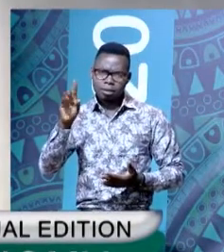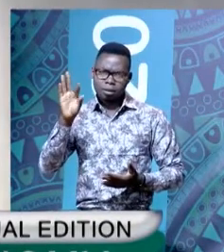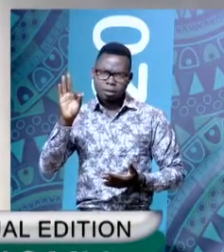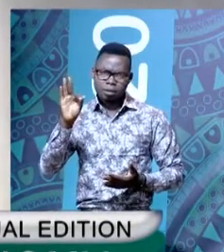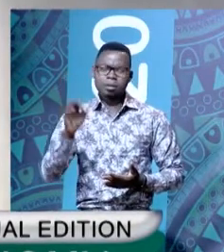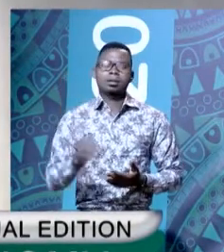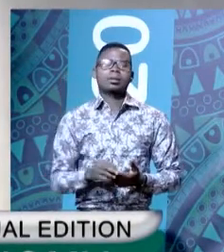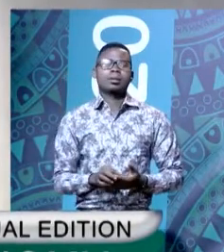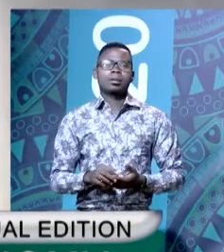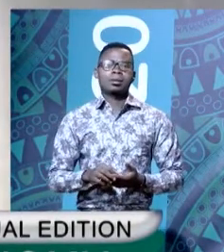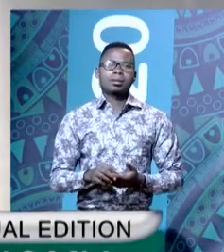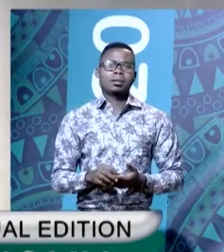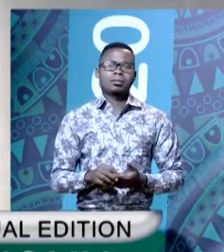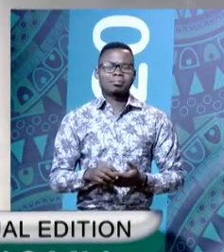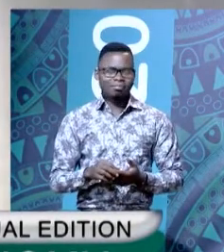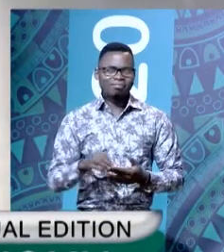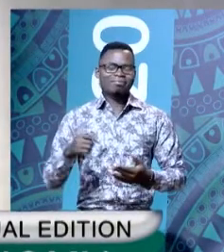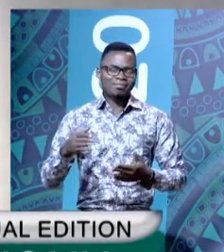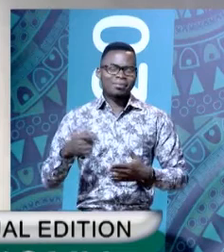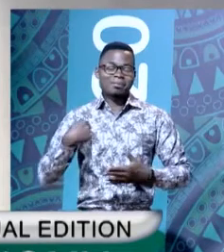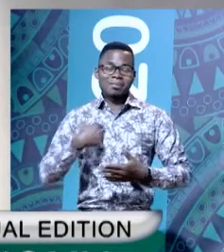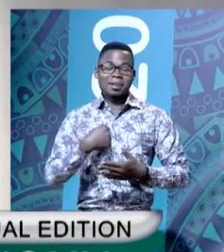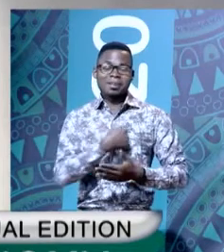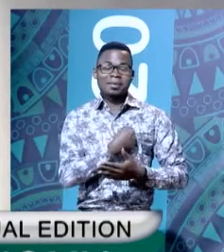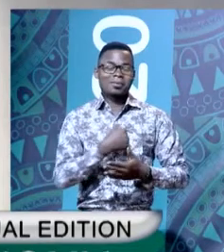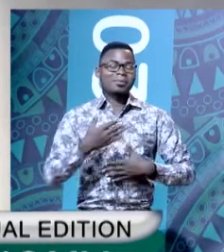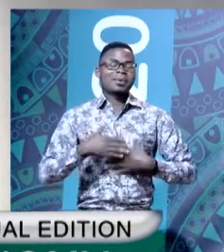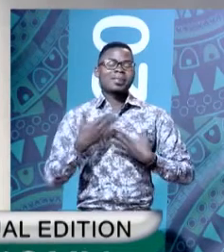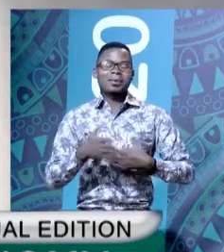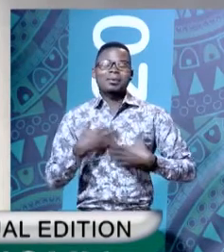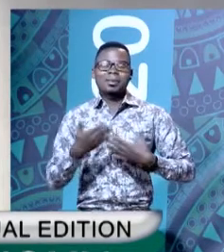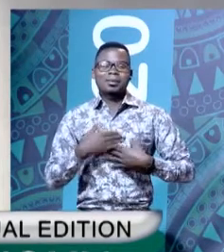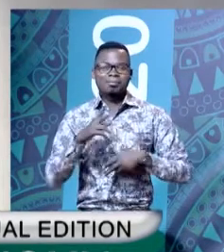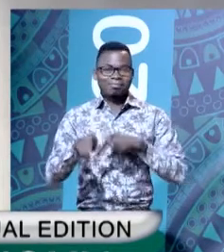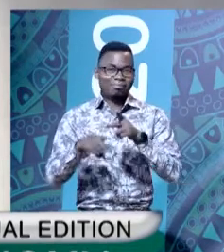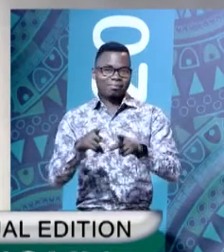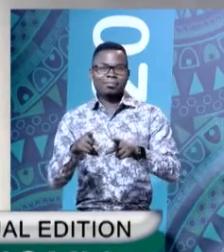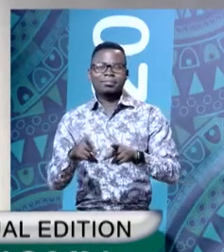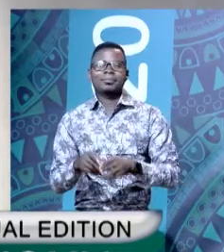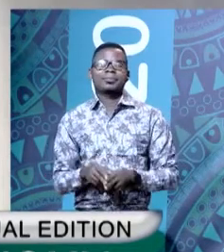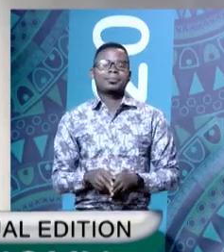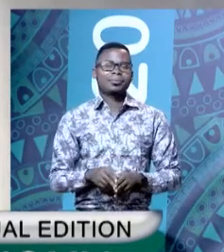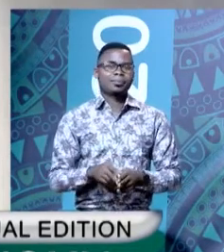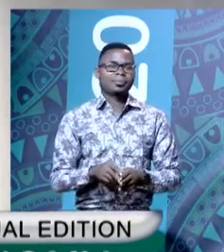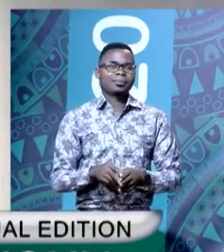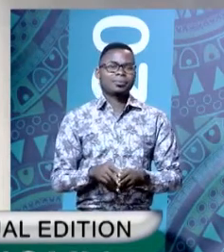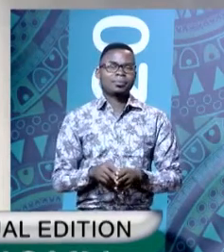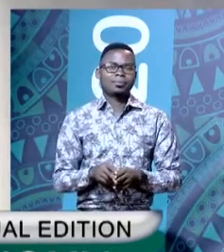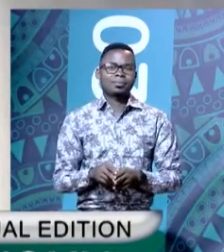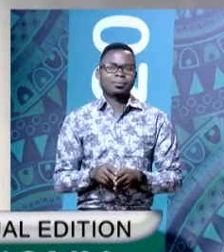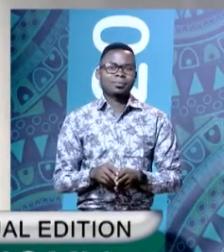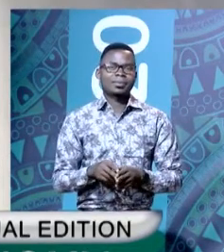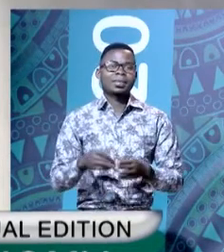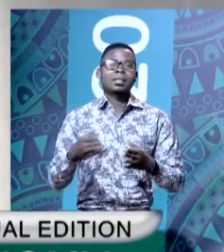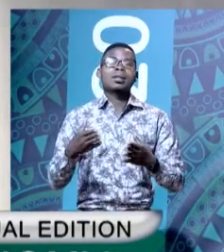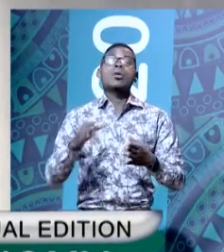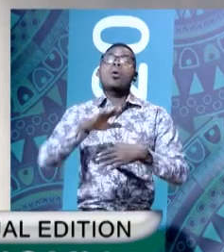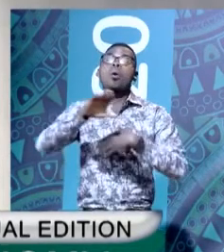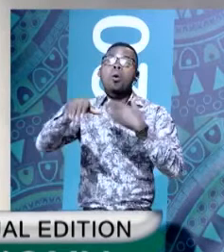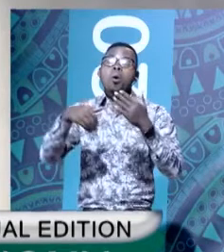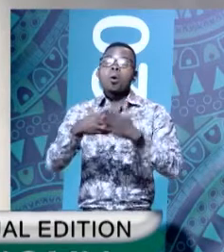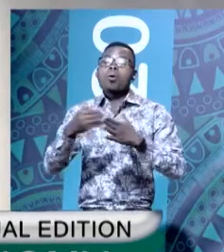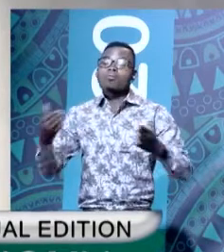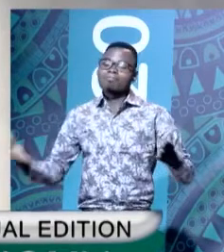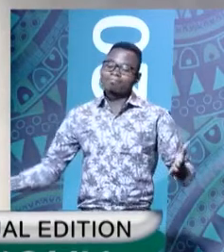So as Tanzanians, we are really proud of getting President Magufuli back into